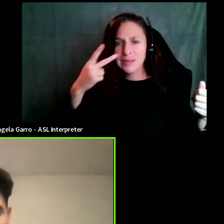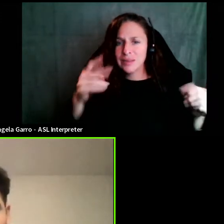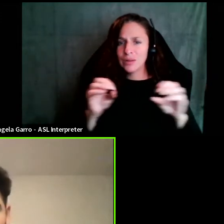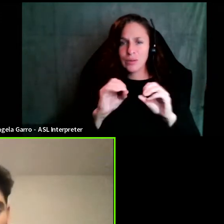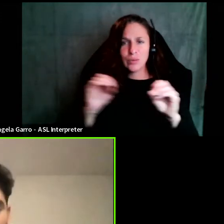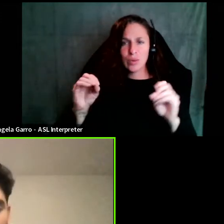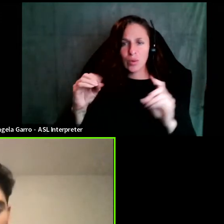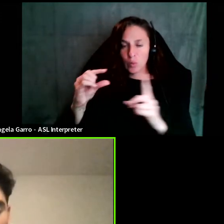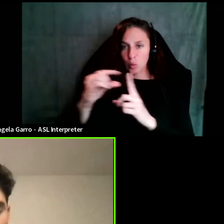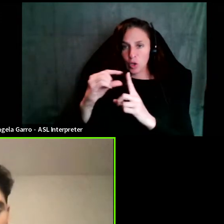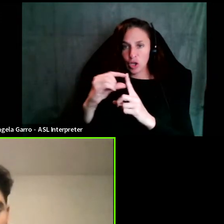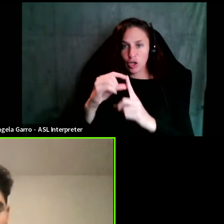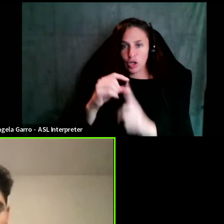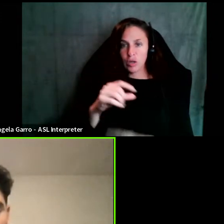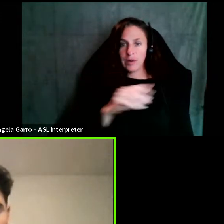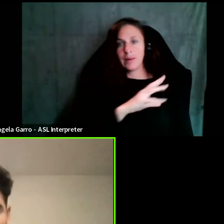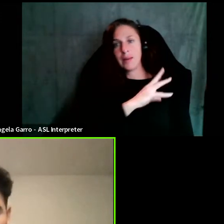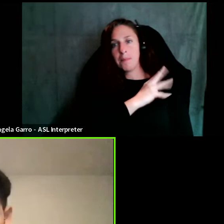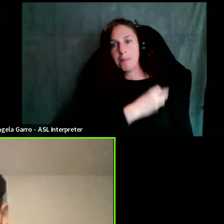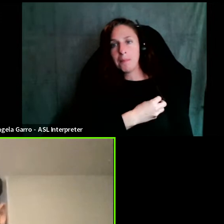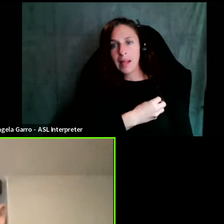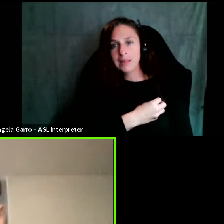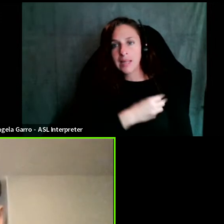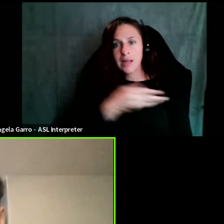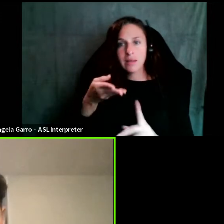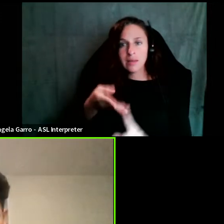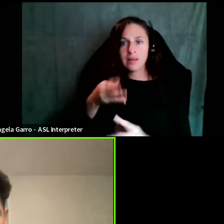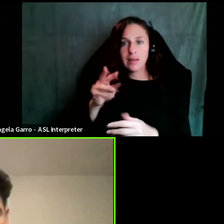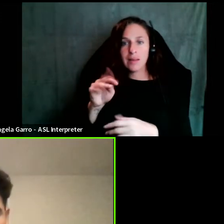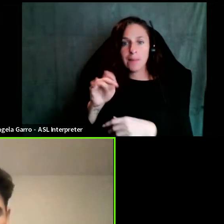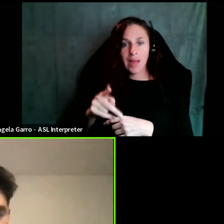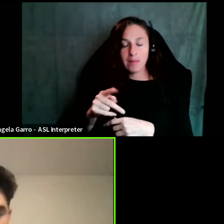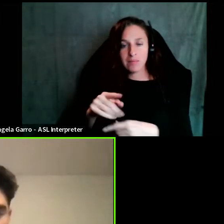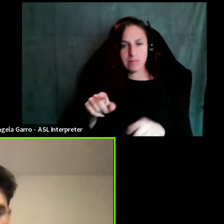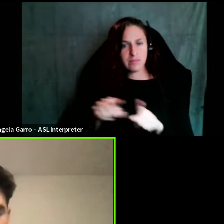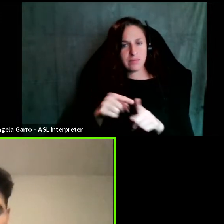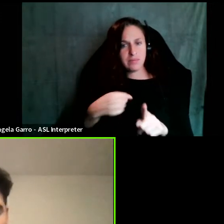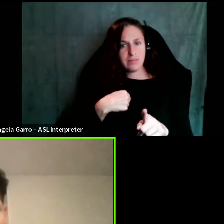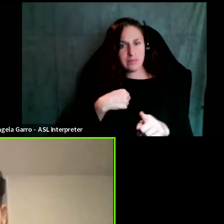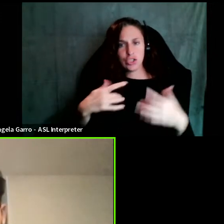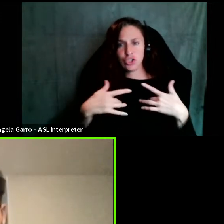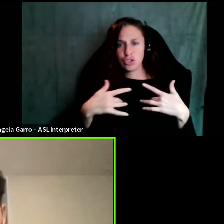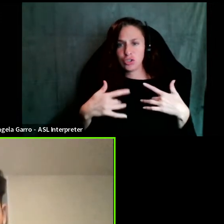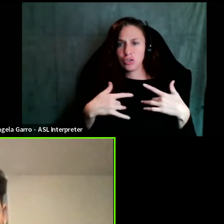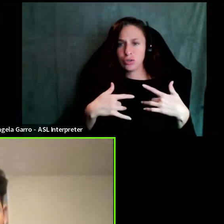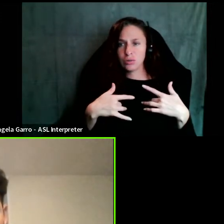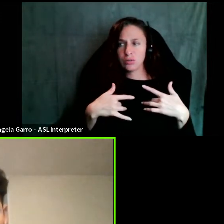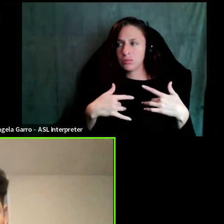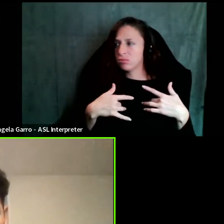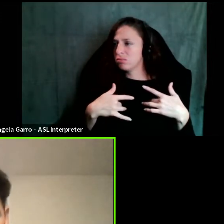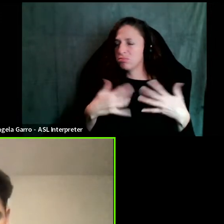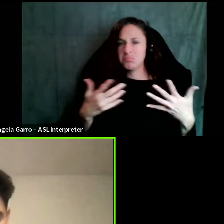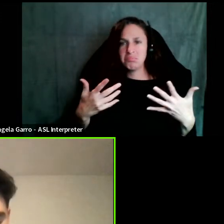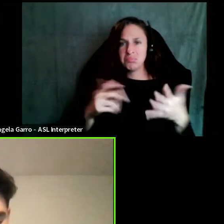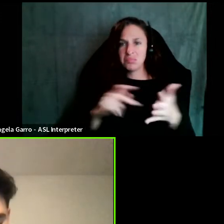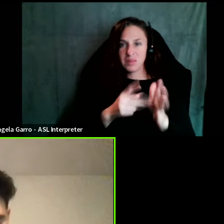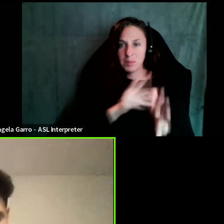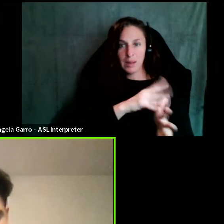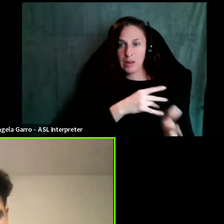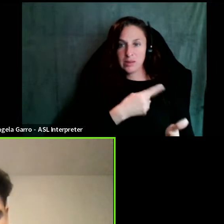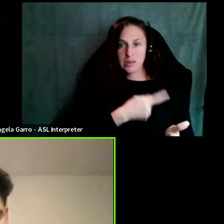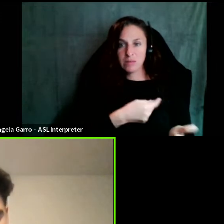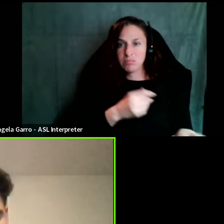word Palestine on that map. As far as I was concerned as a child, Palestine didn't exist. I spoke to